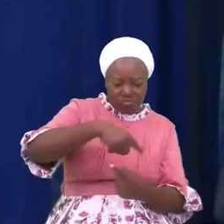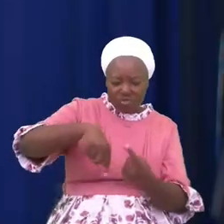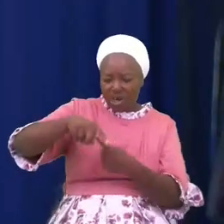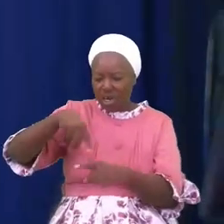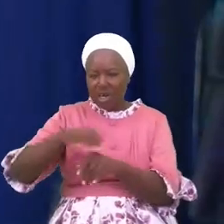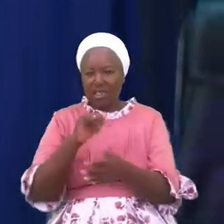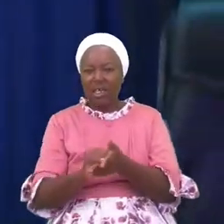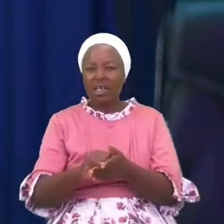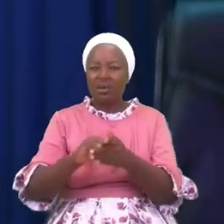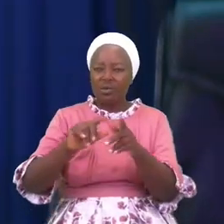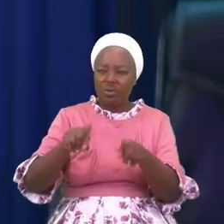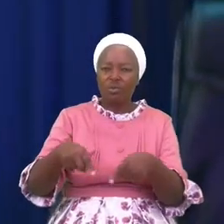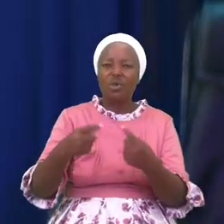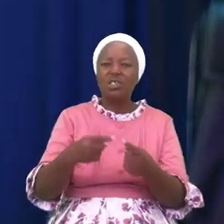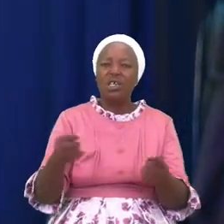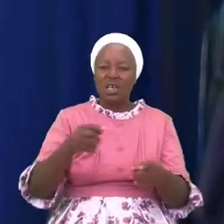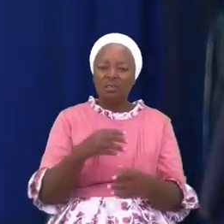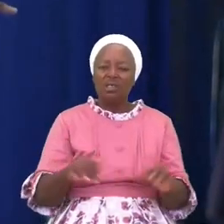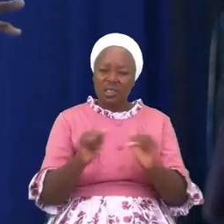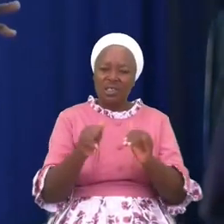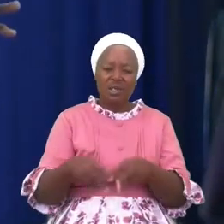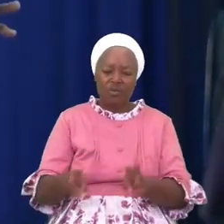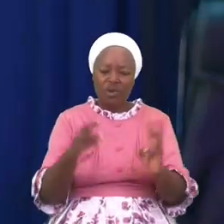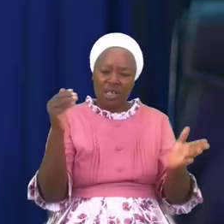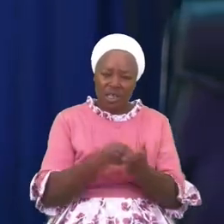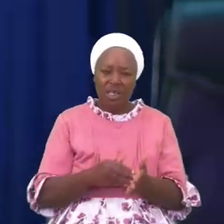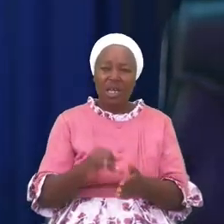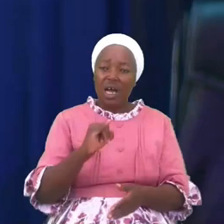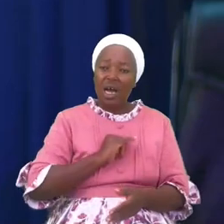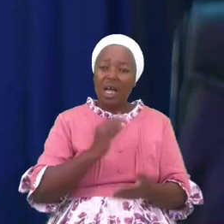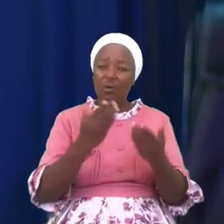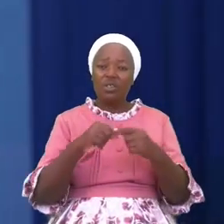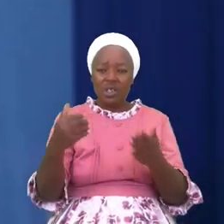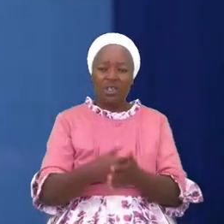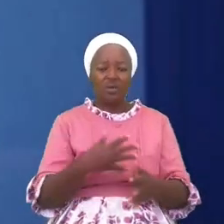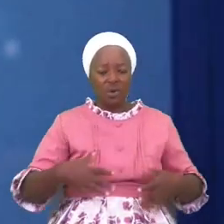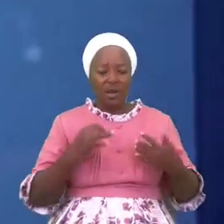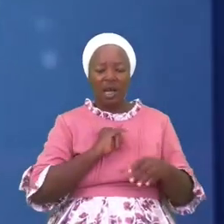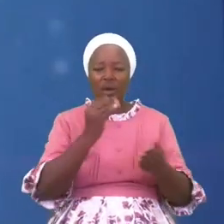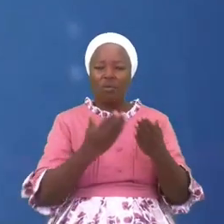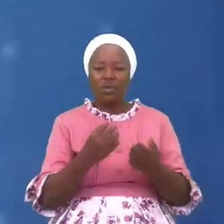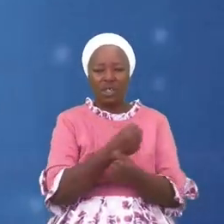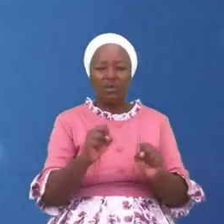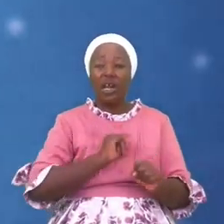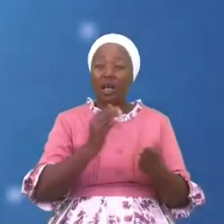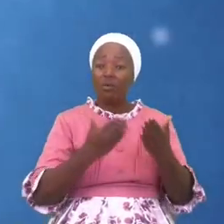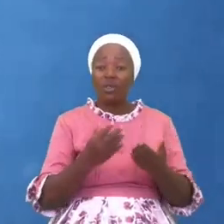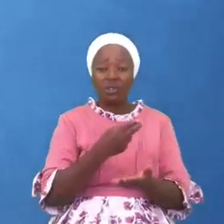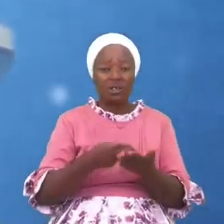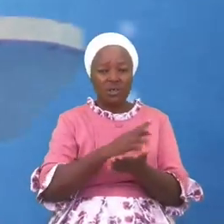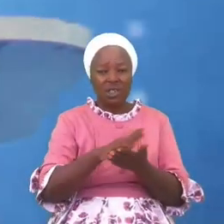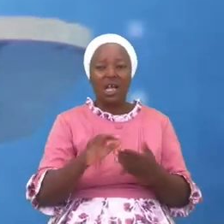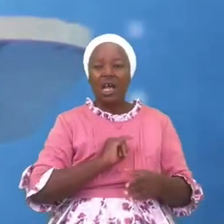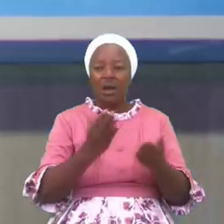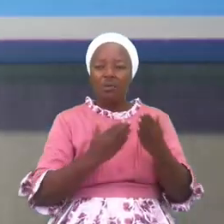I want a new life. I want salvation. I want righteousness. I want healing. I want deliverance. I want the